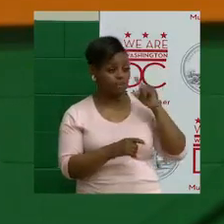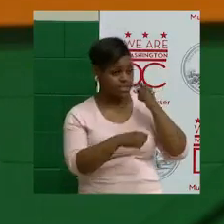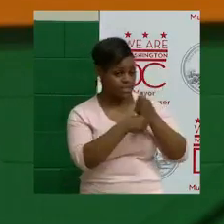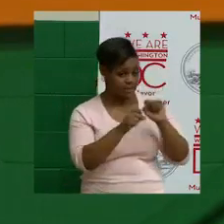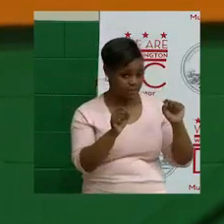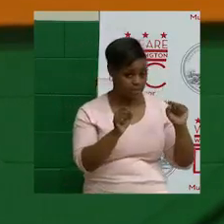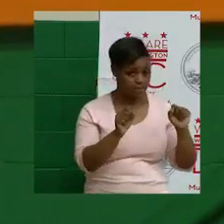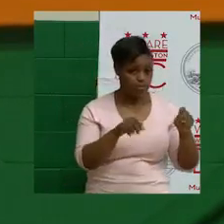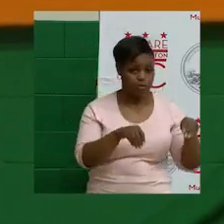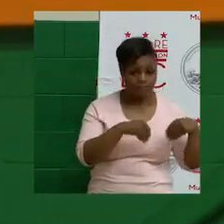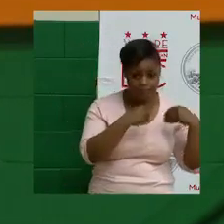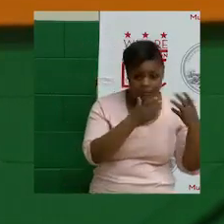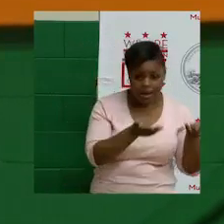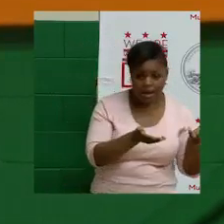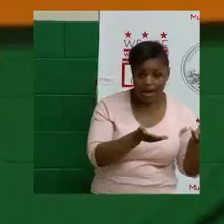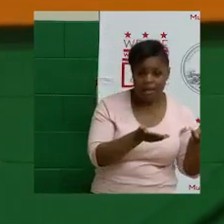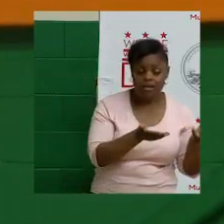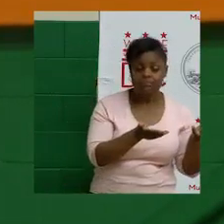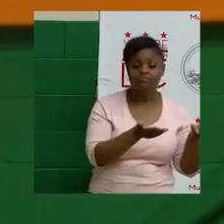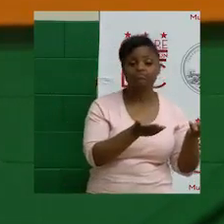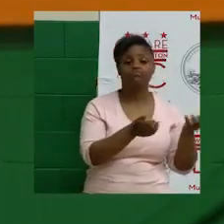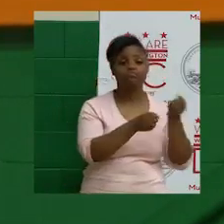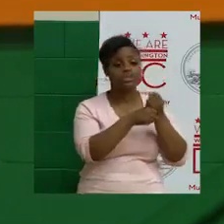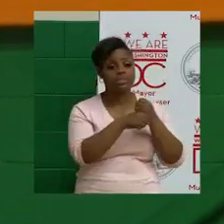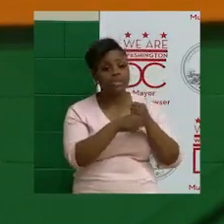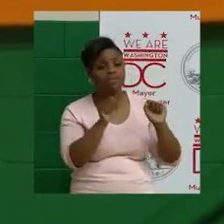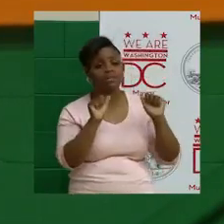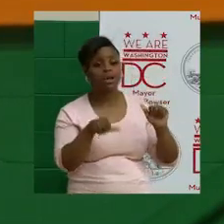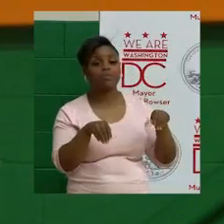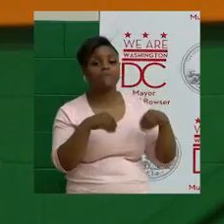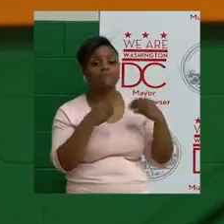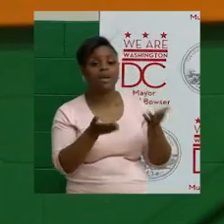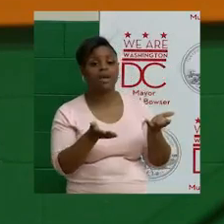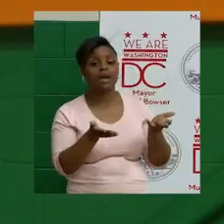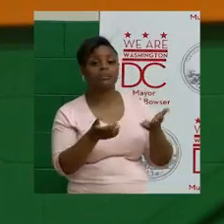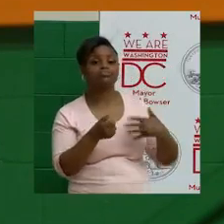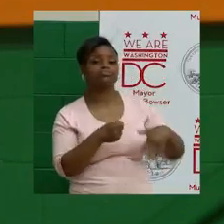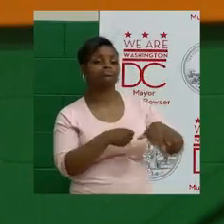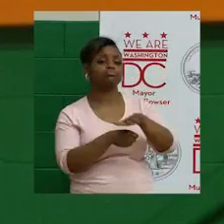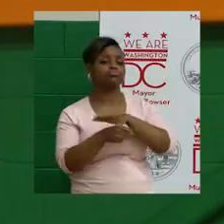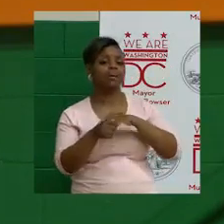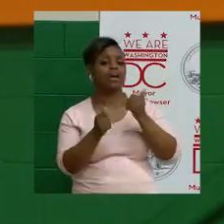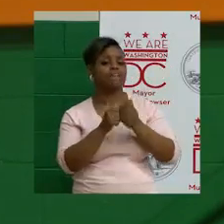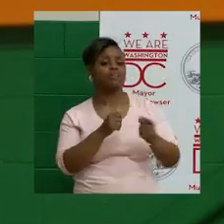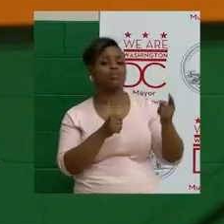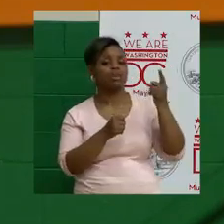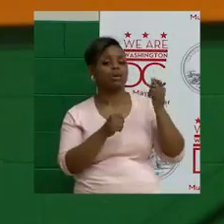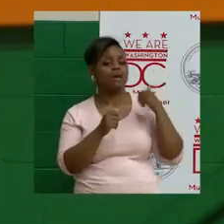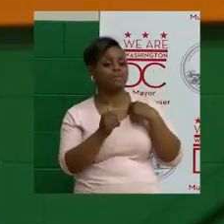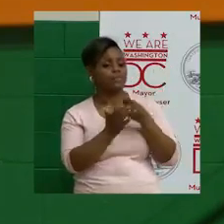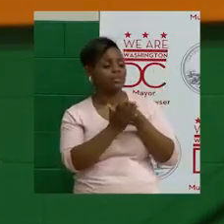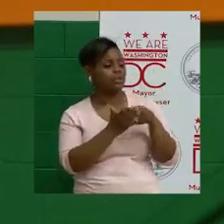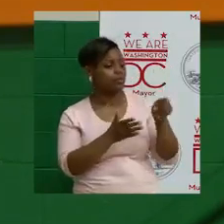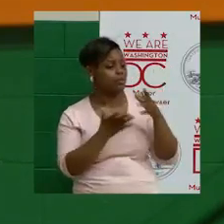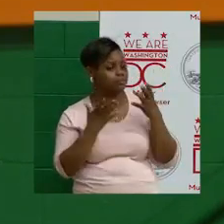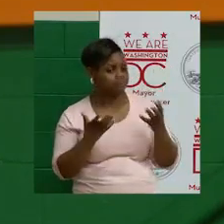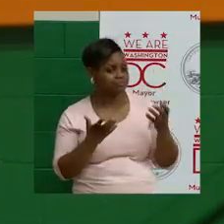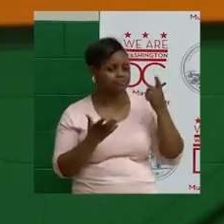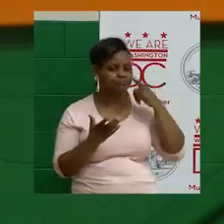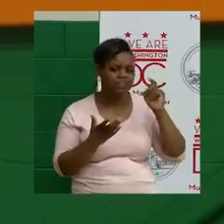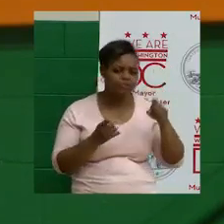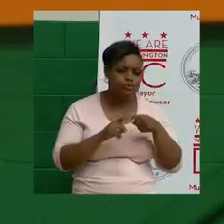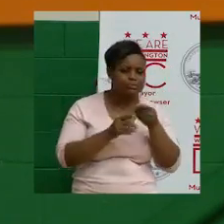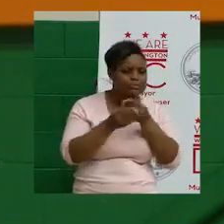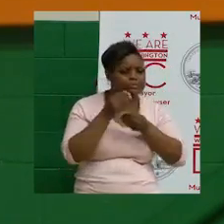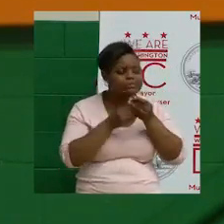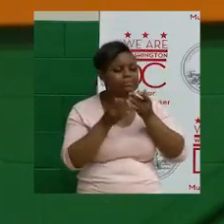provides the foundations and conditions to be able to develop more of a tax base for everyone to be able to have the funding they want and not to make the kind of trade-offs